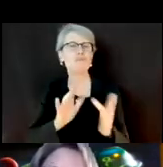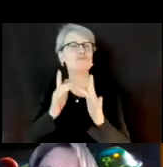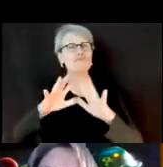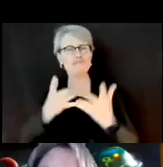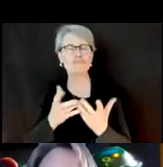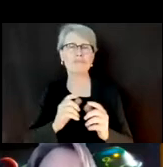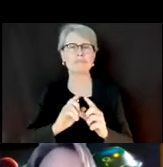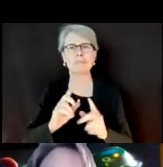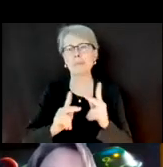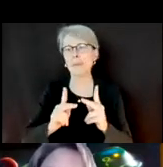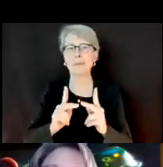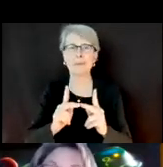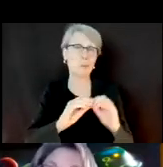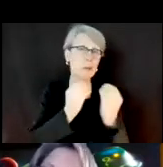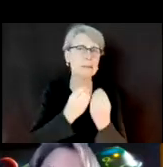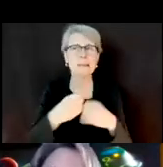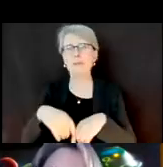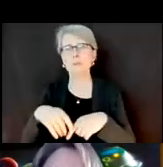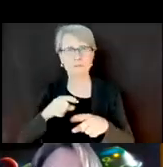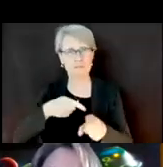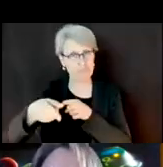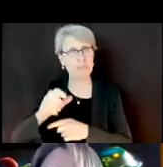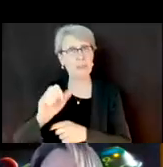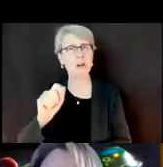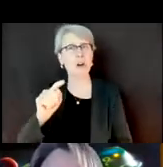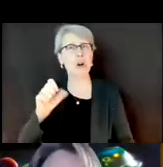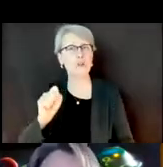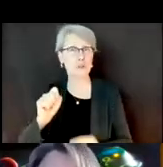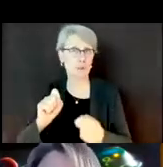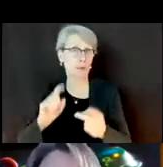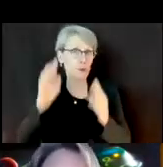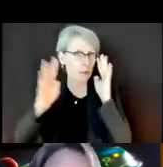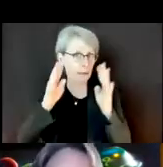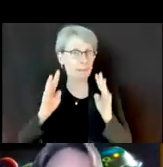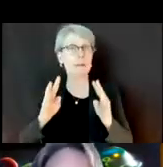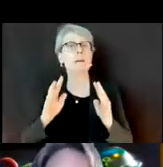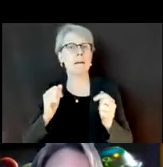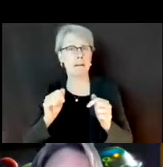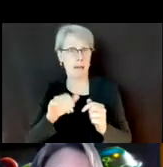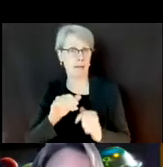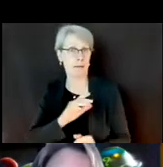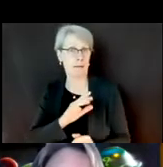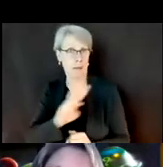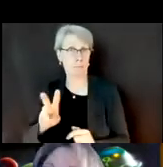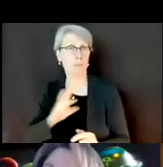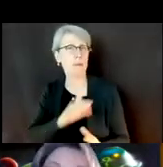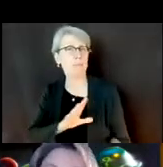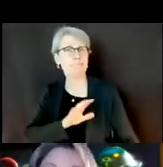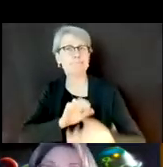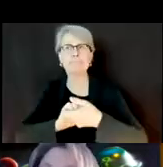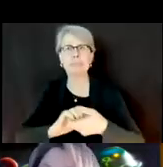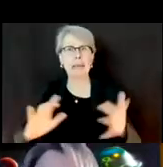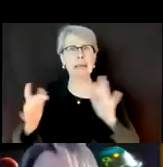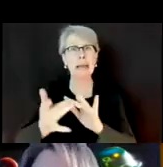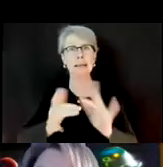creative people, organizations to connect with an audience. There are just all these amazing tools to do that. So it really is just about